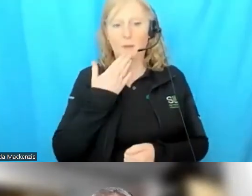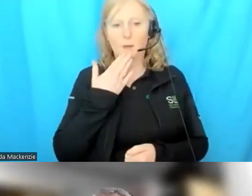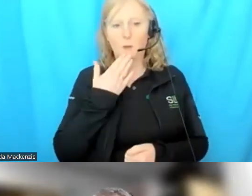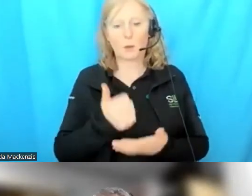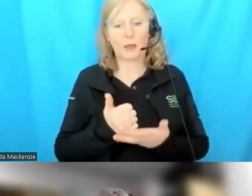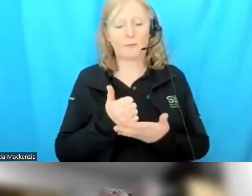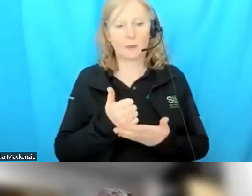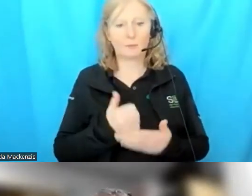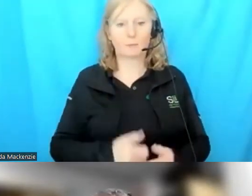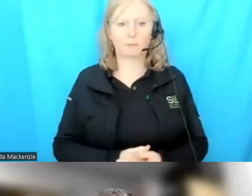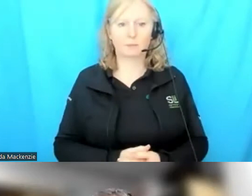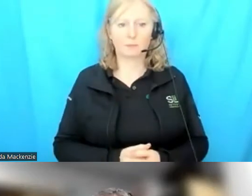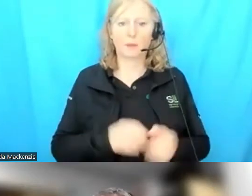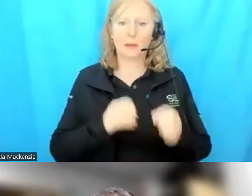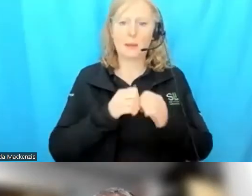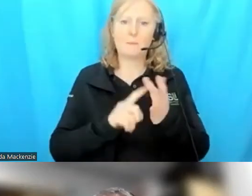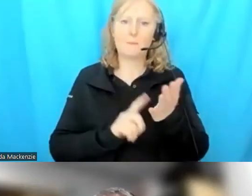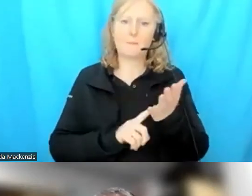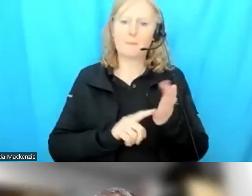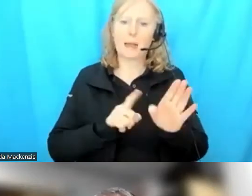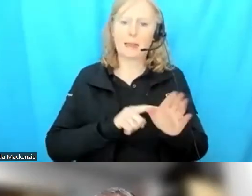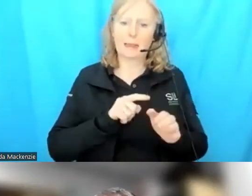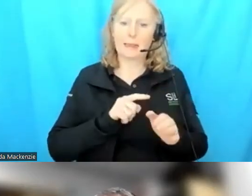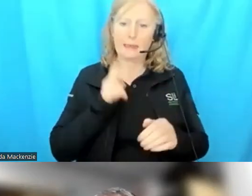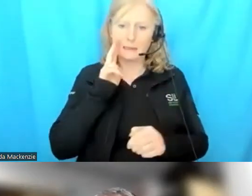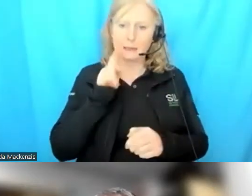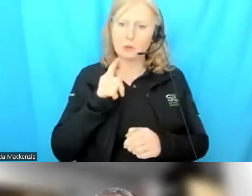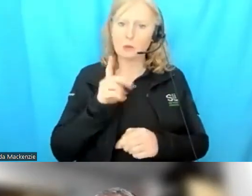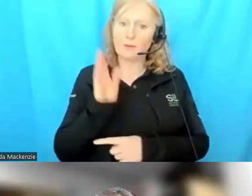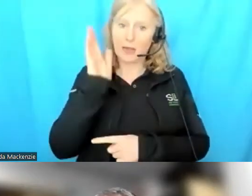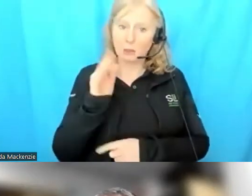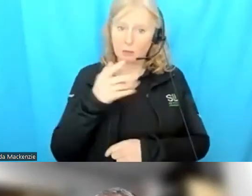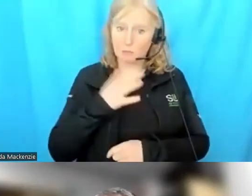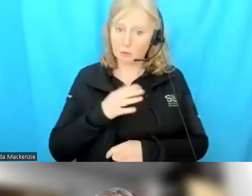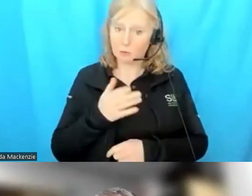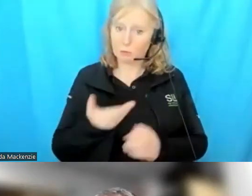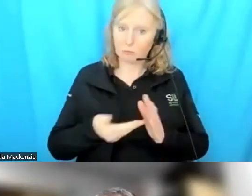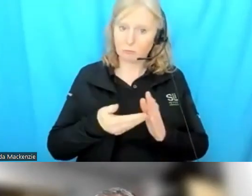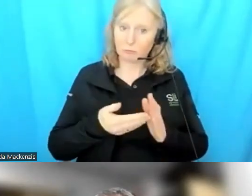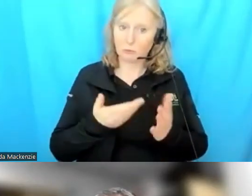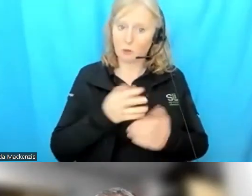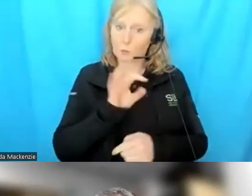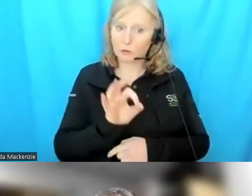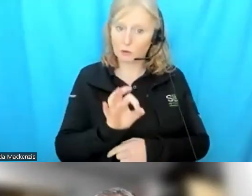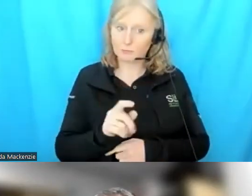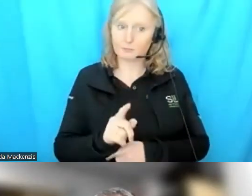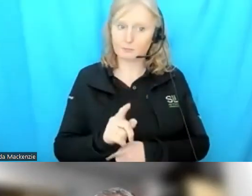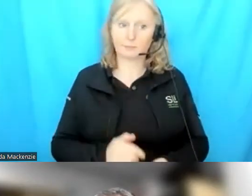helpful. Billy, I can see you have your hand up. Did you want to come in at this point with a question?